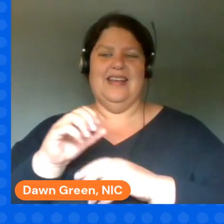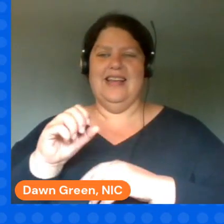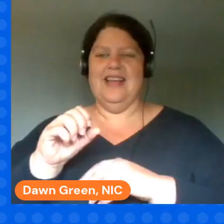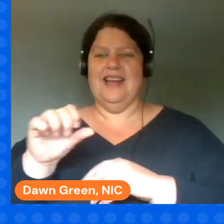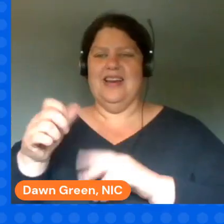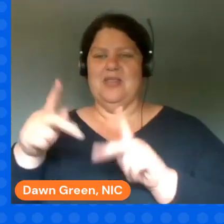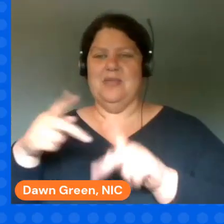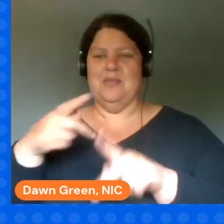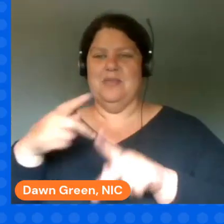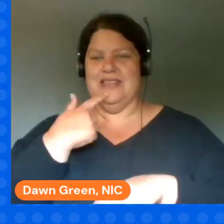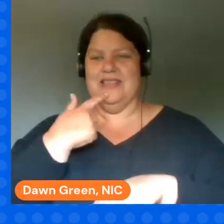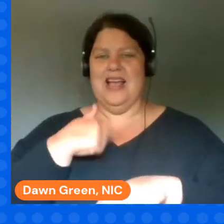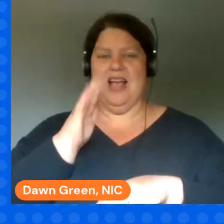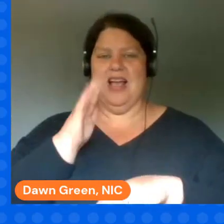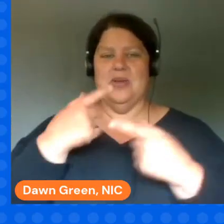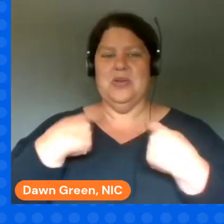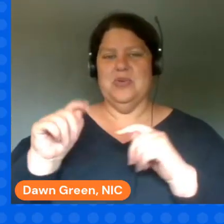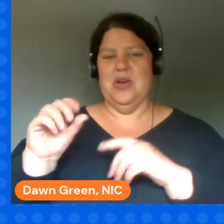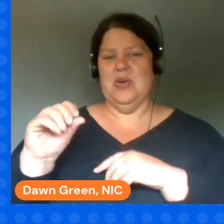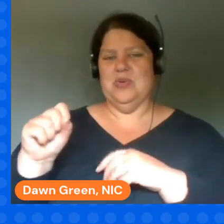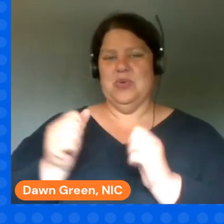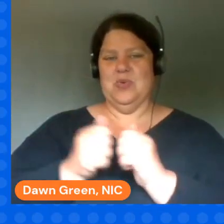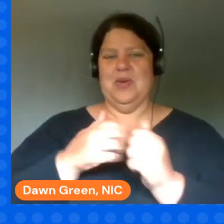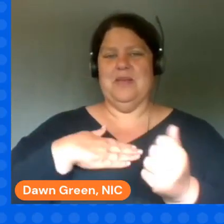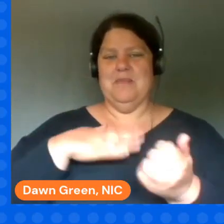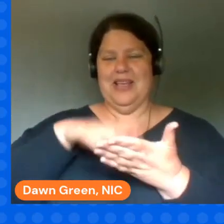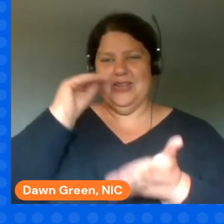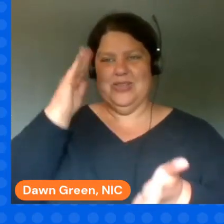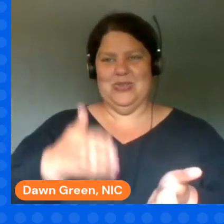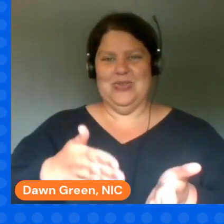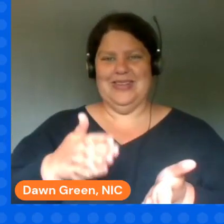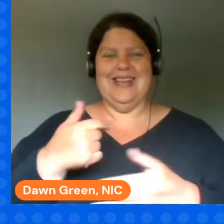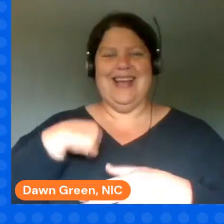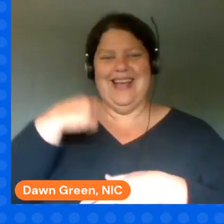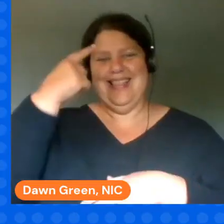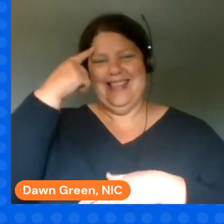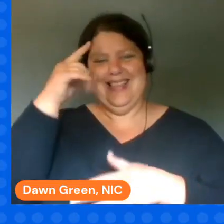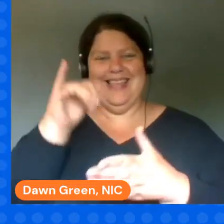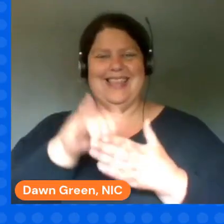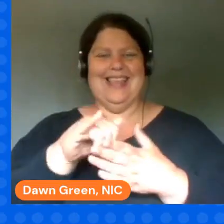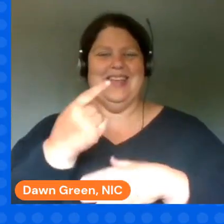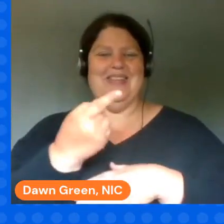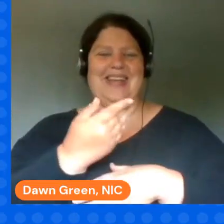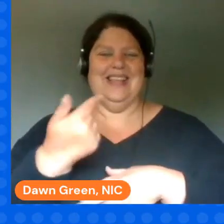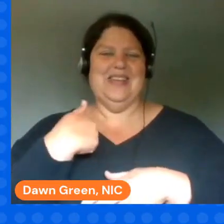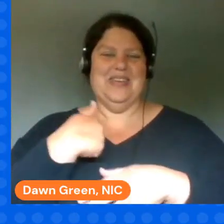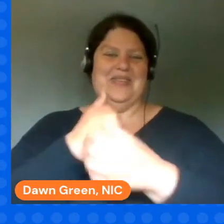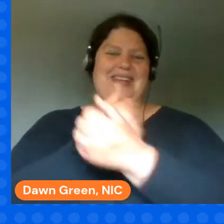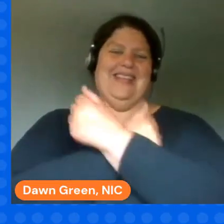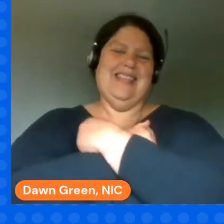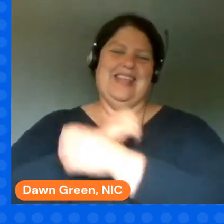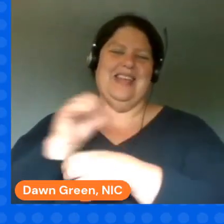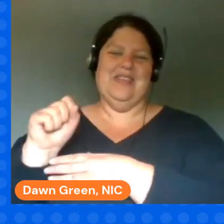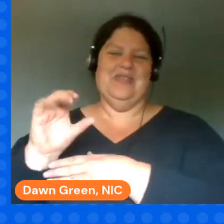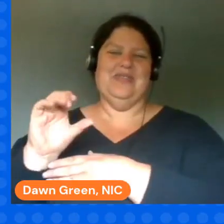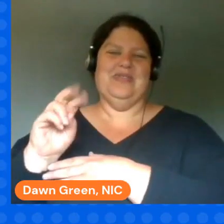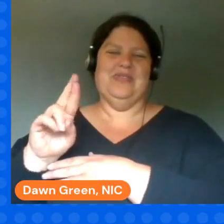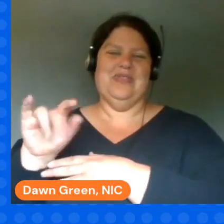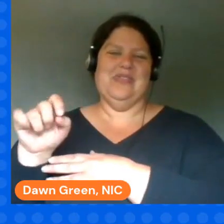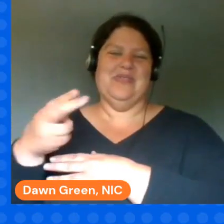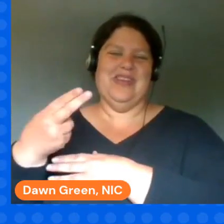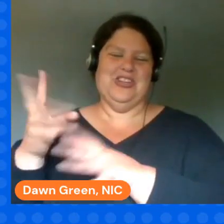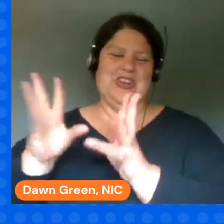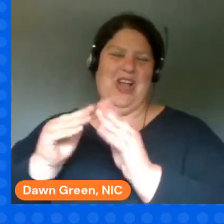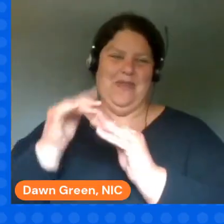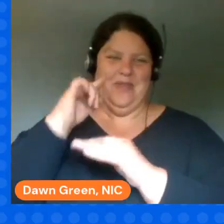out OctoStudio with my students. And I think this is one of the things that we love the Scratch conference for. We